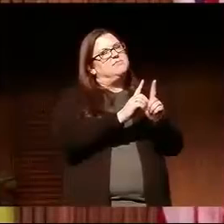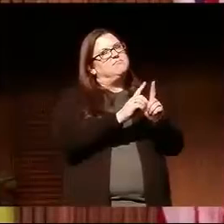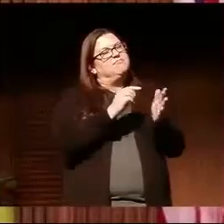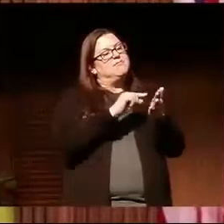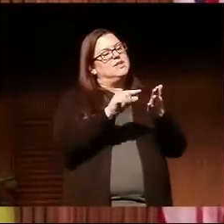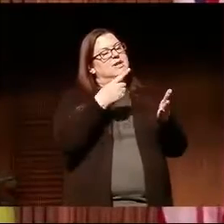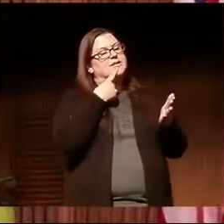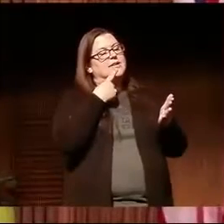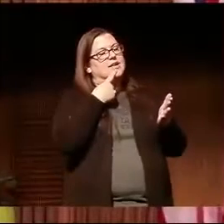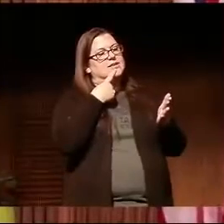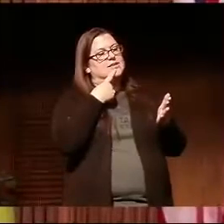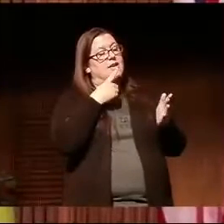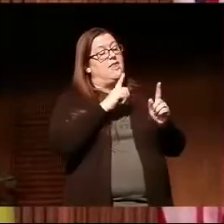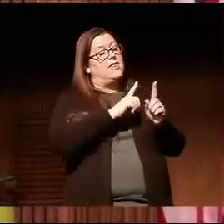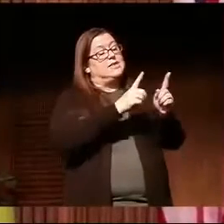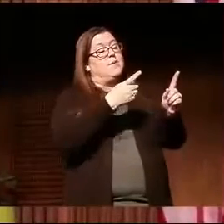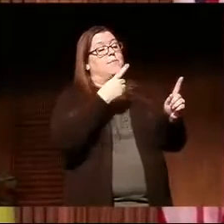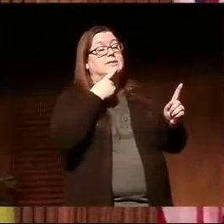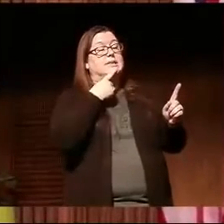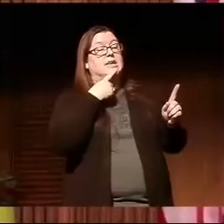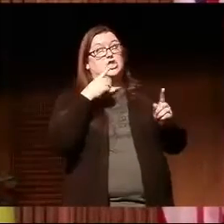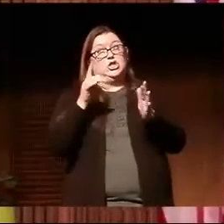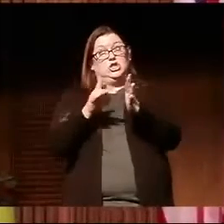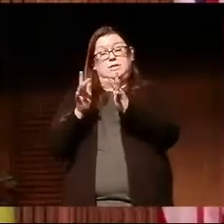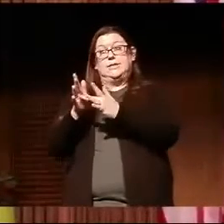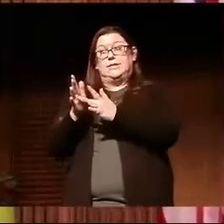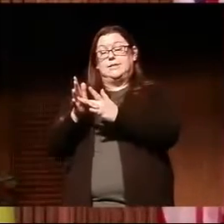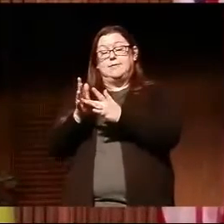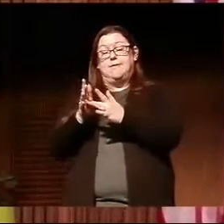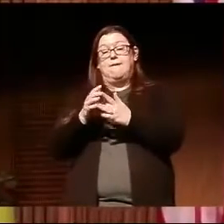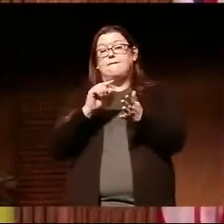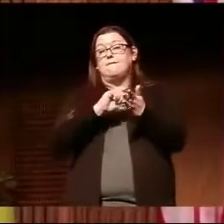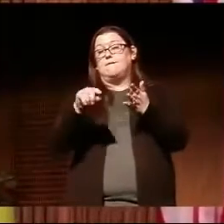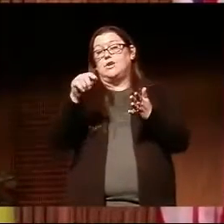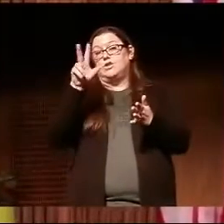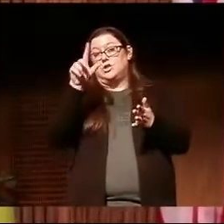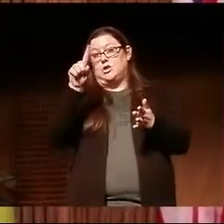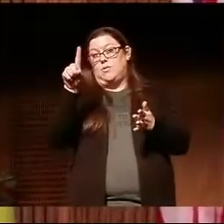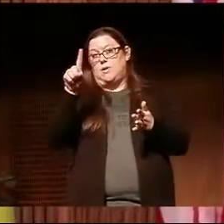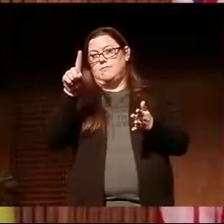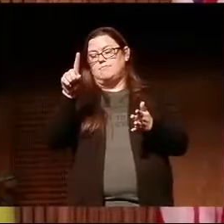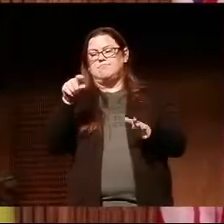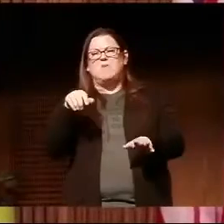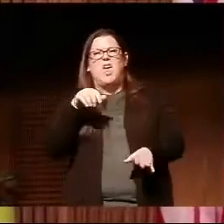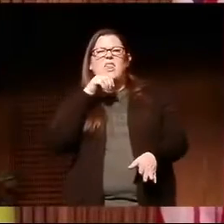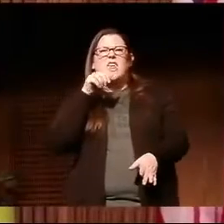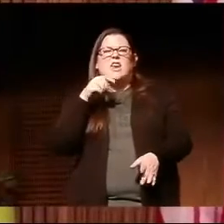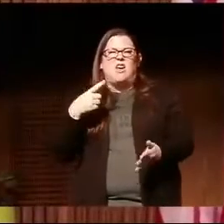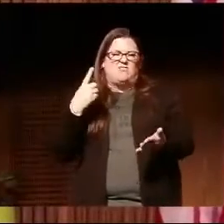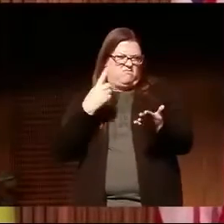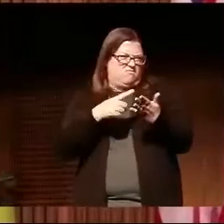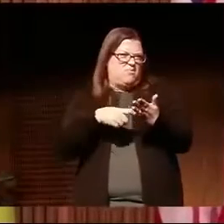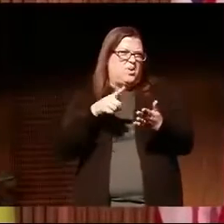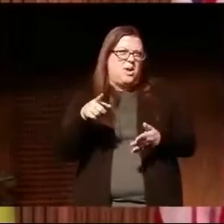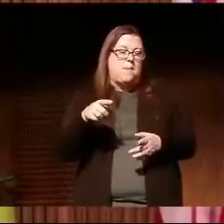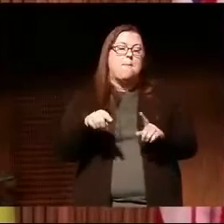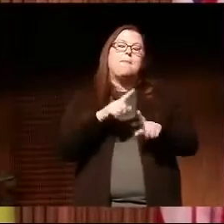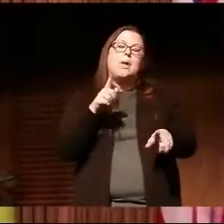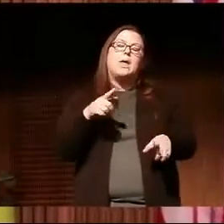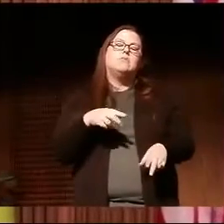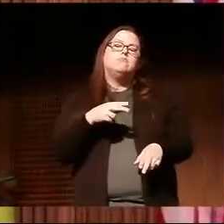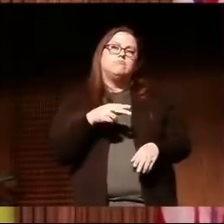they said to him there in verse 31. It doesn't say that they rebuked him, but the nature of the question is